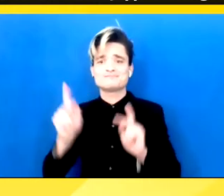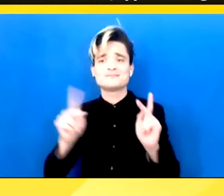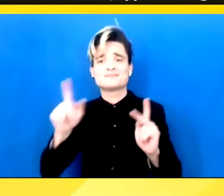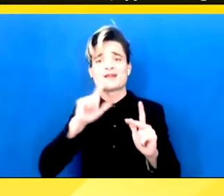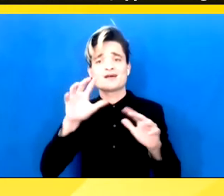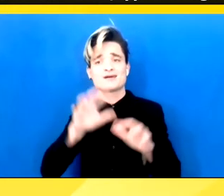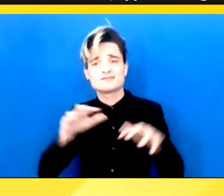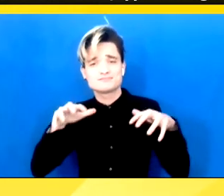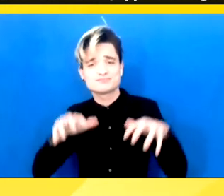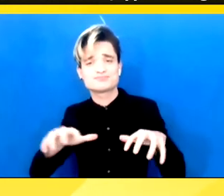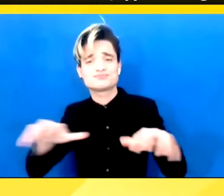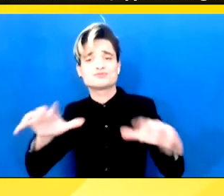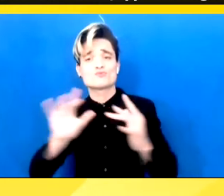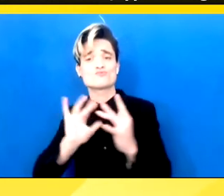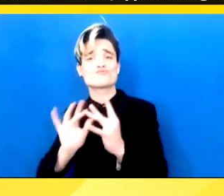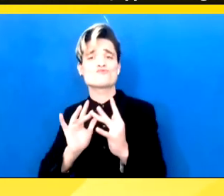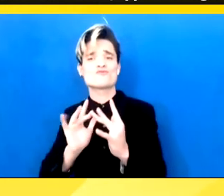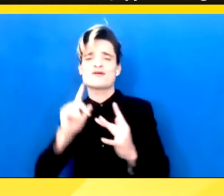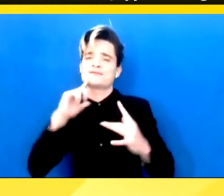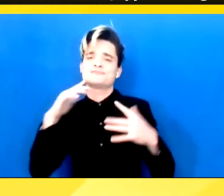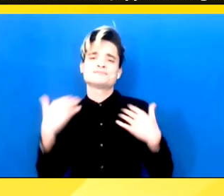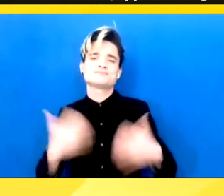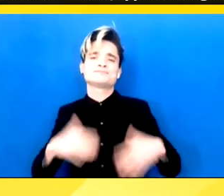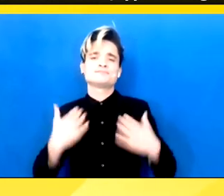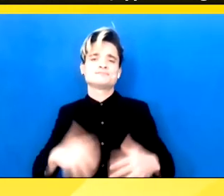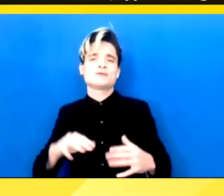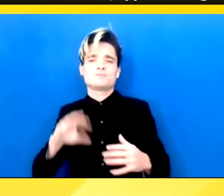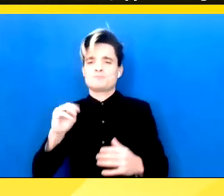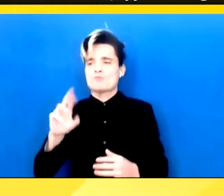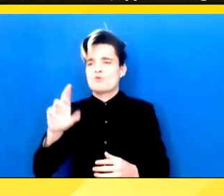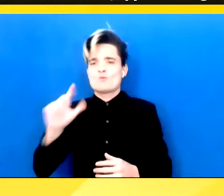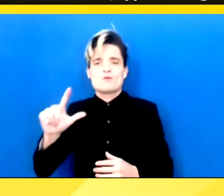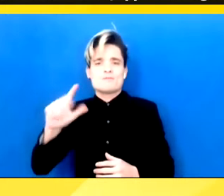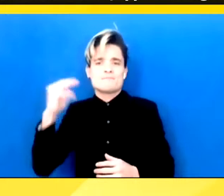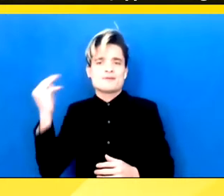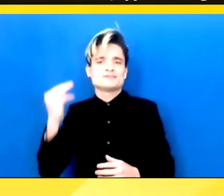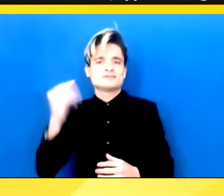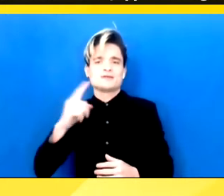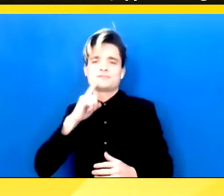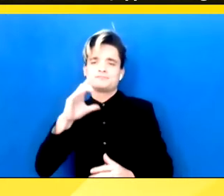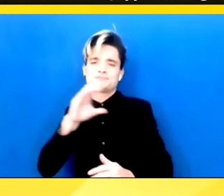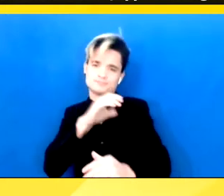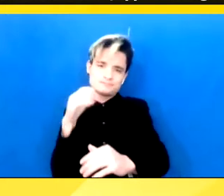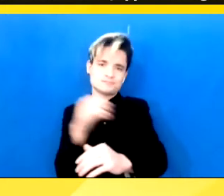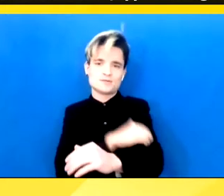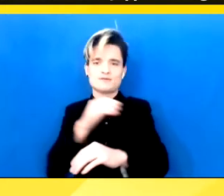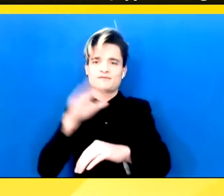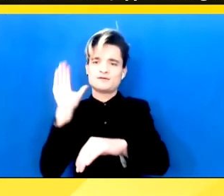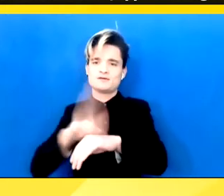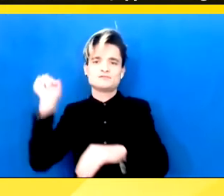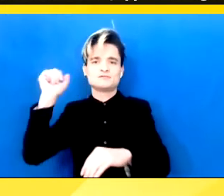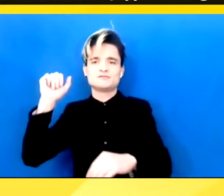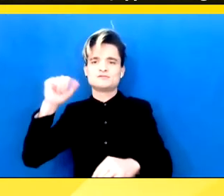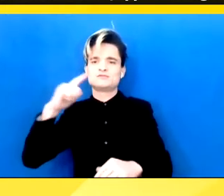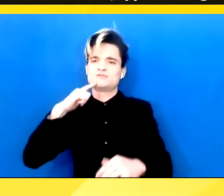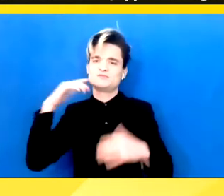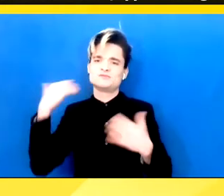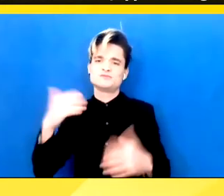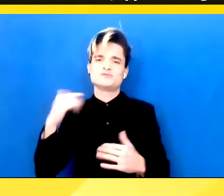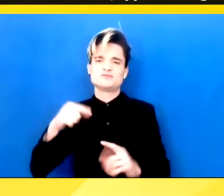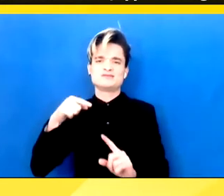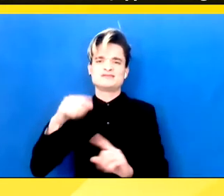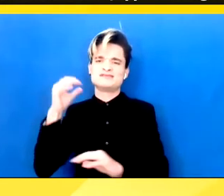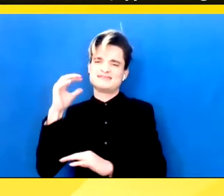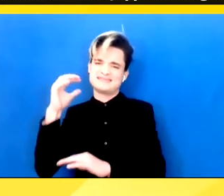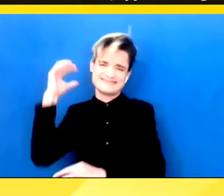Monday, where we're calling out this Goliath of Amazon with powerful Davids, the 6,000